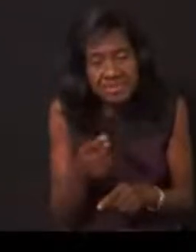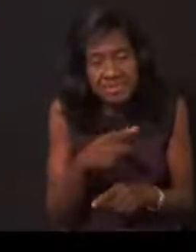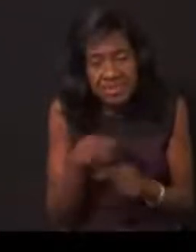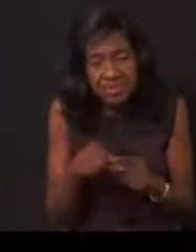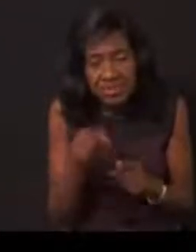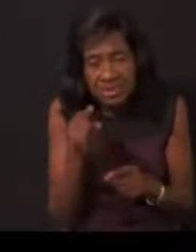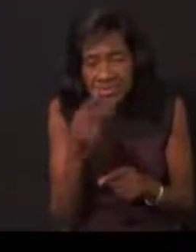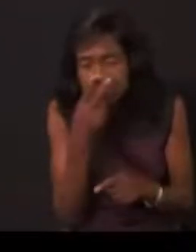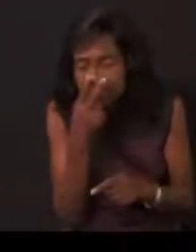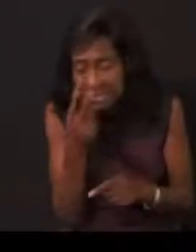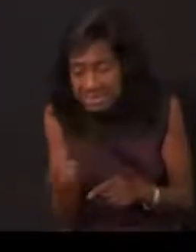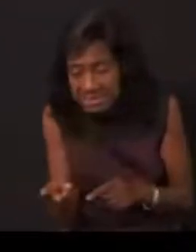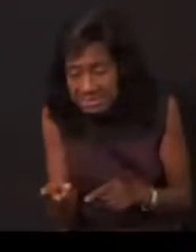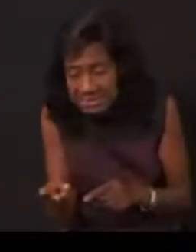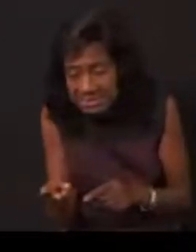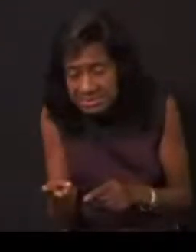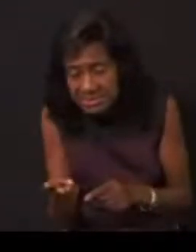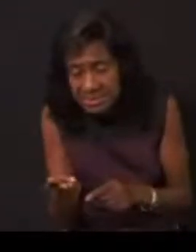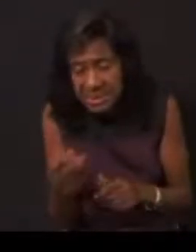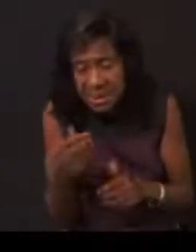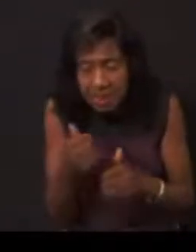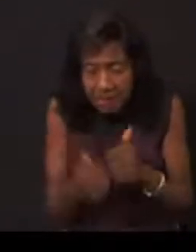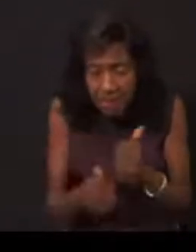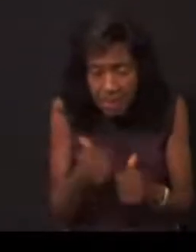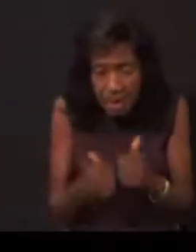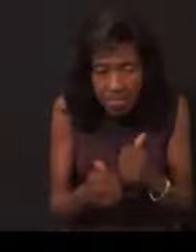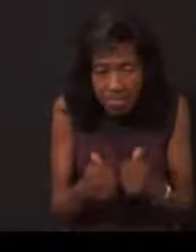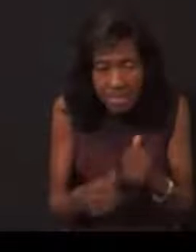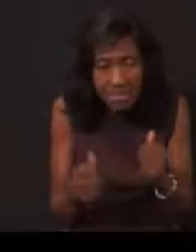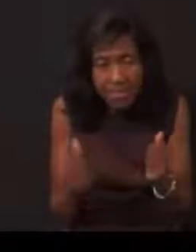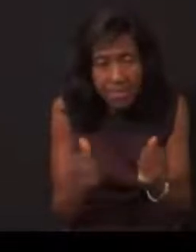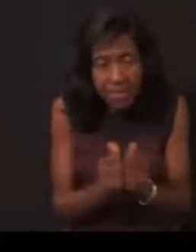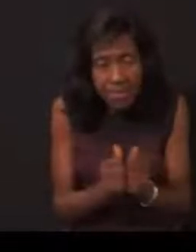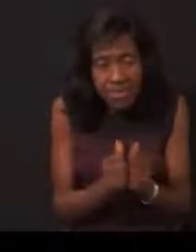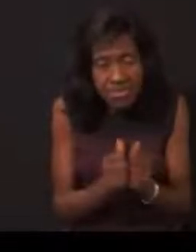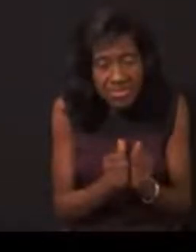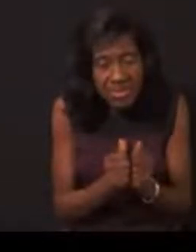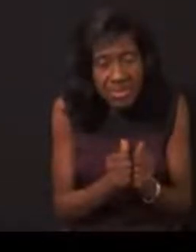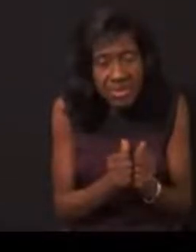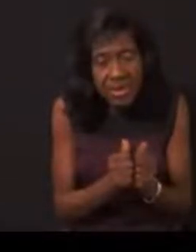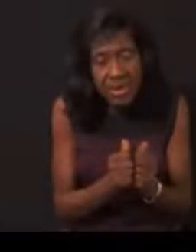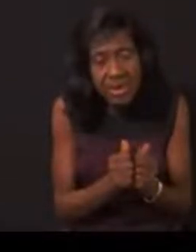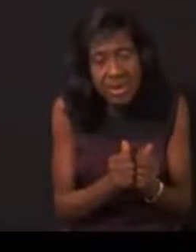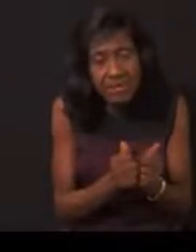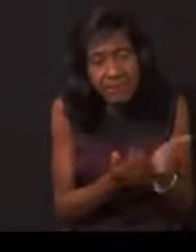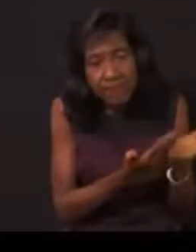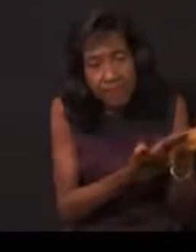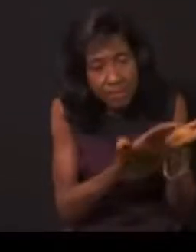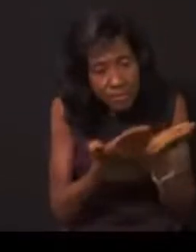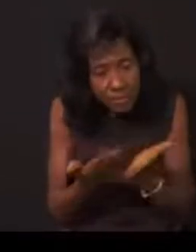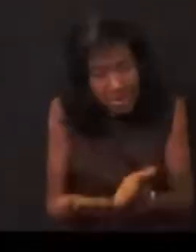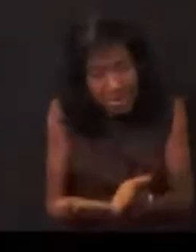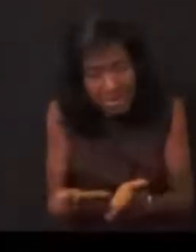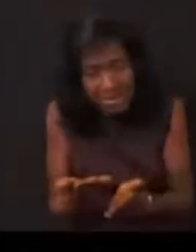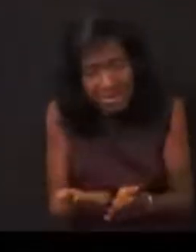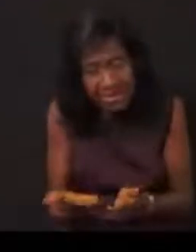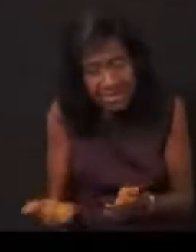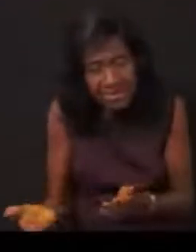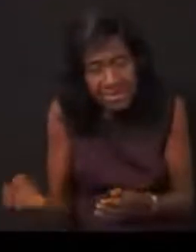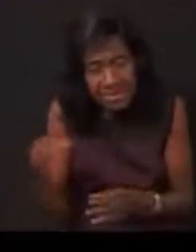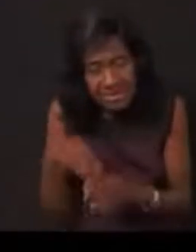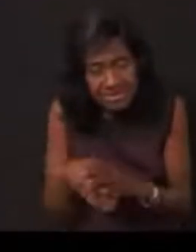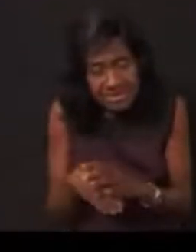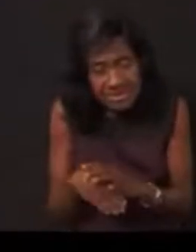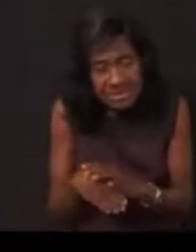around supply chain problems, to the extent that we have seen issues around cost increases, particularly things, even when the product